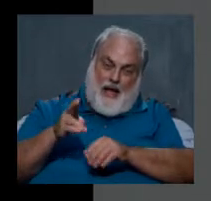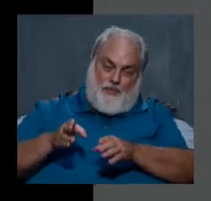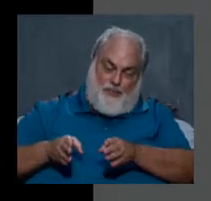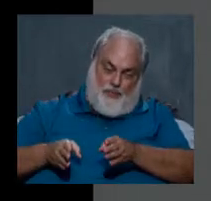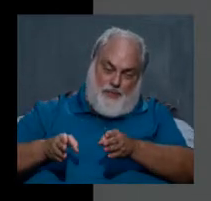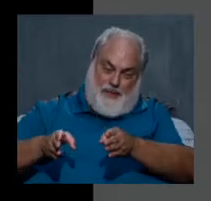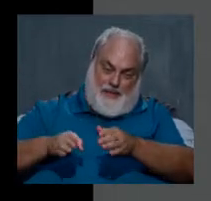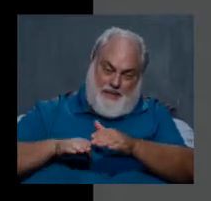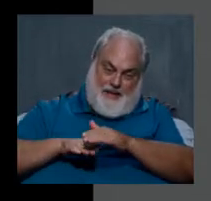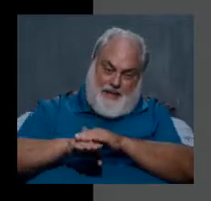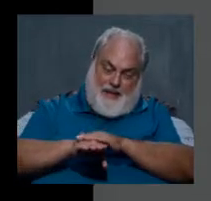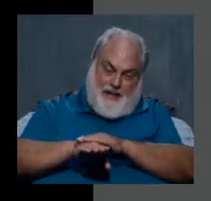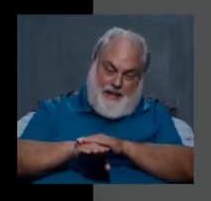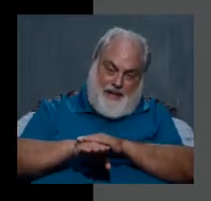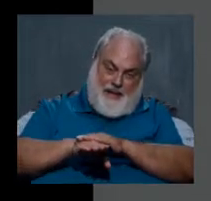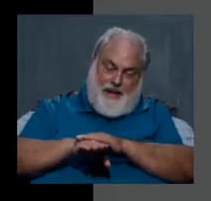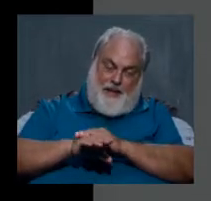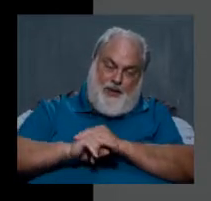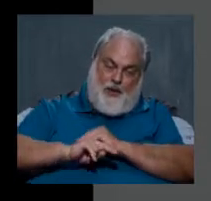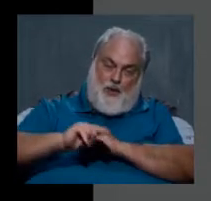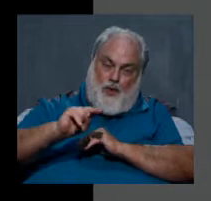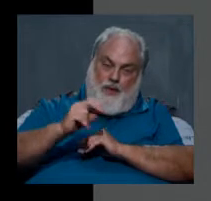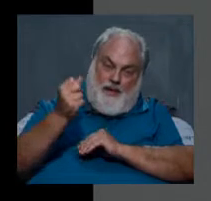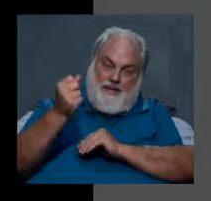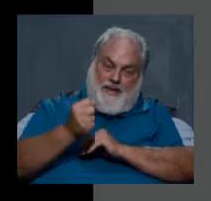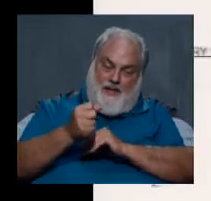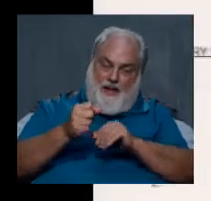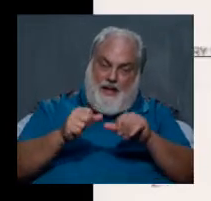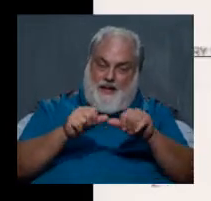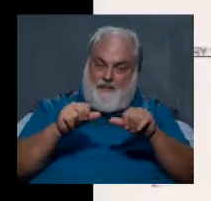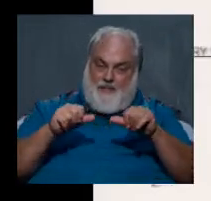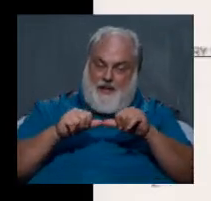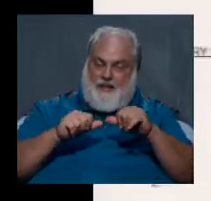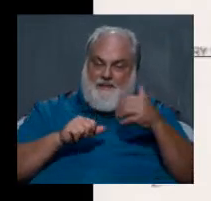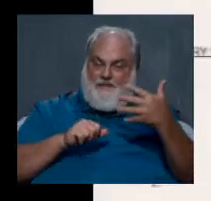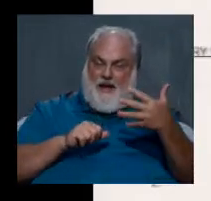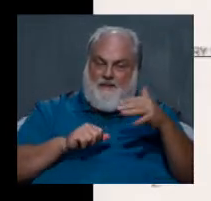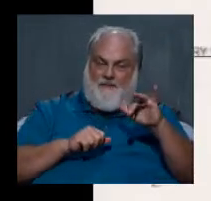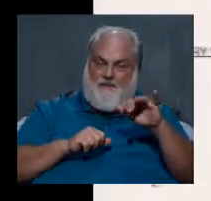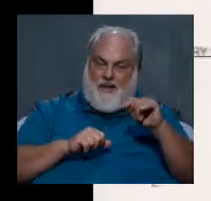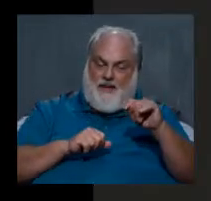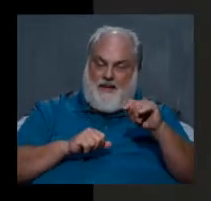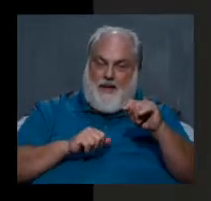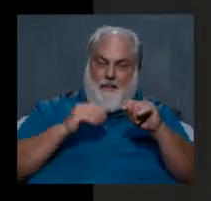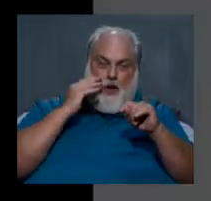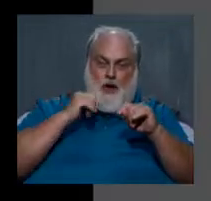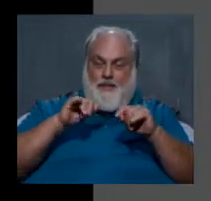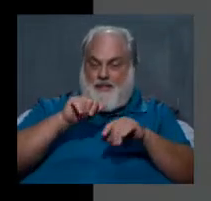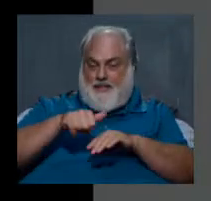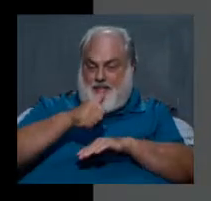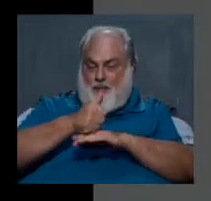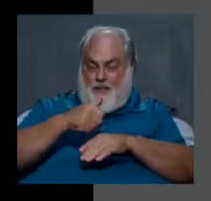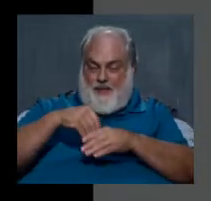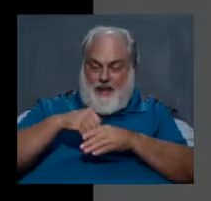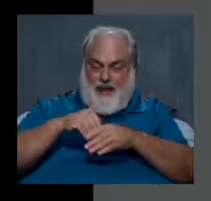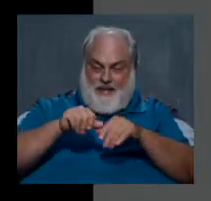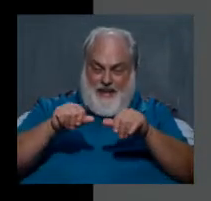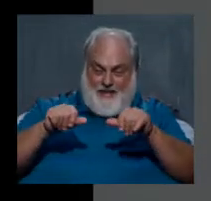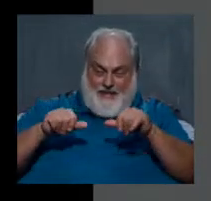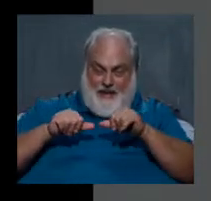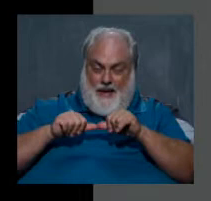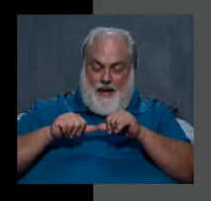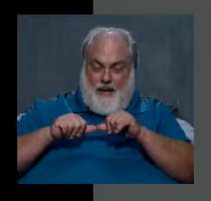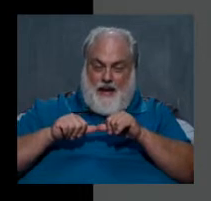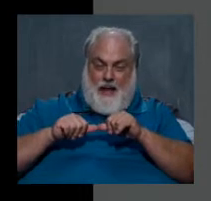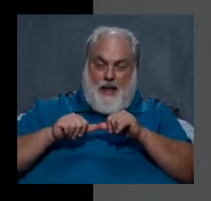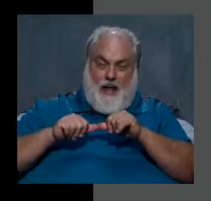into the rear yard, the landscape strip along the northern southern perimeters is indicated at 5 feet. Since the site is located within the designated mature area of the